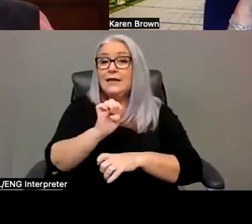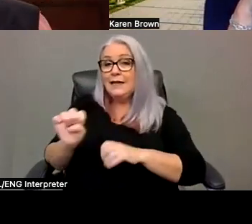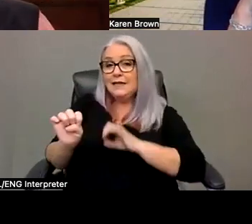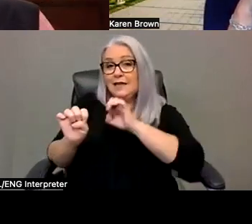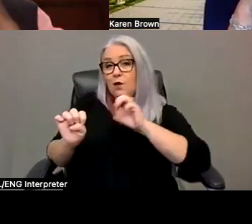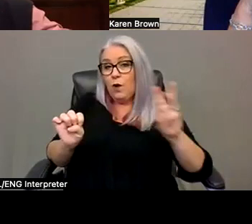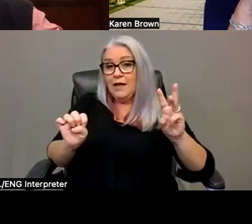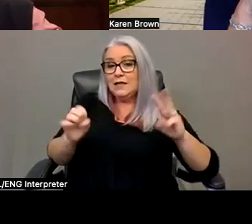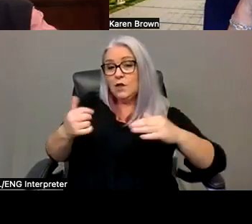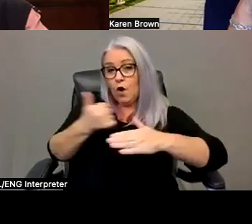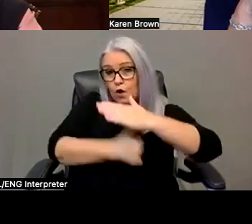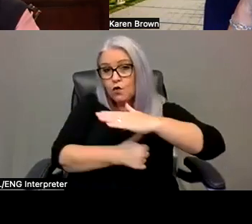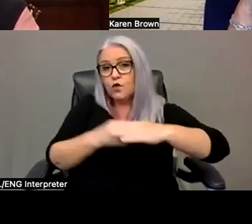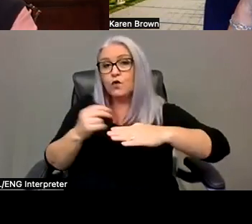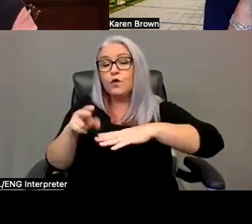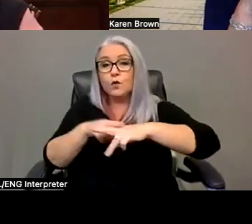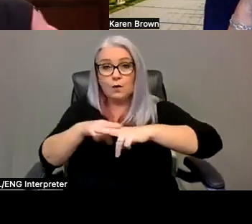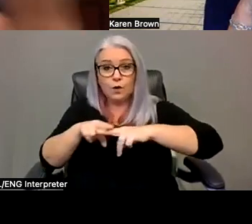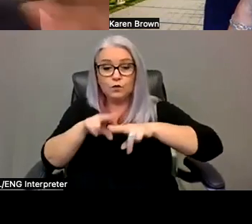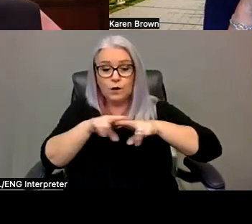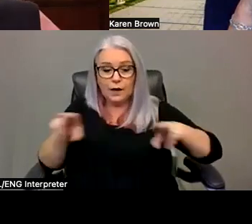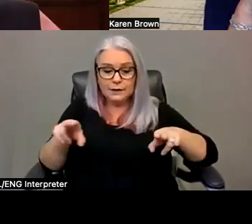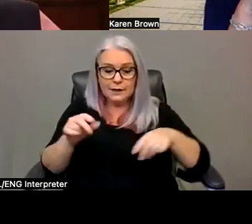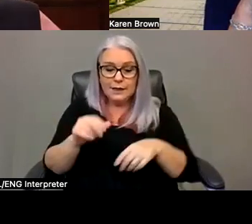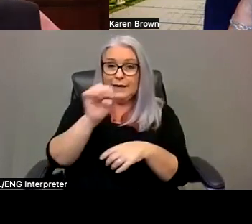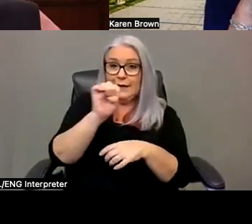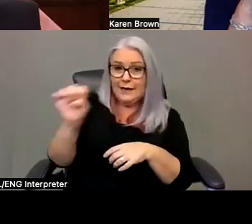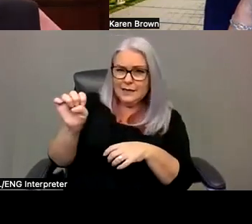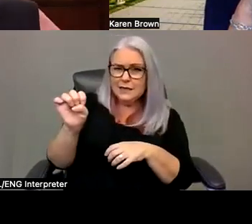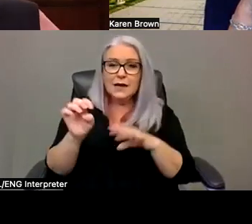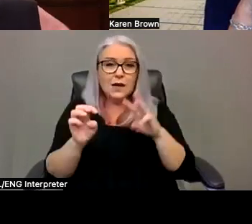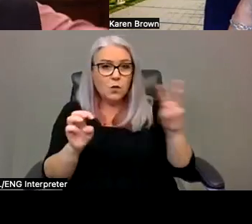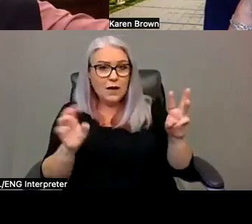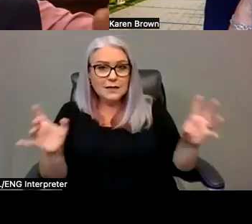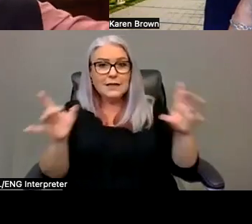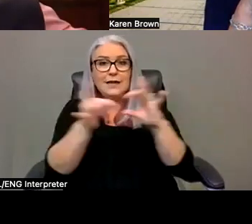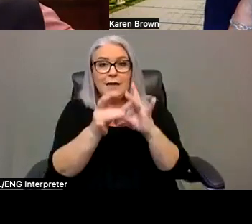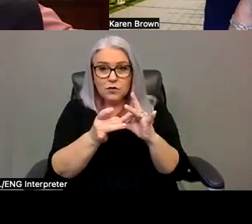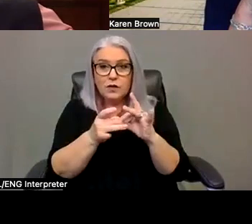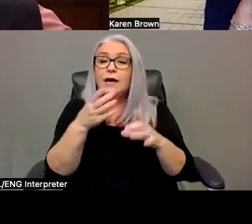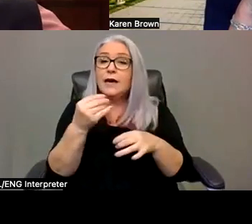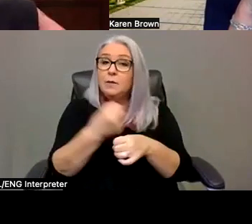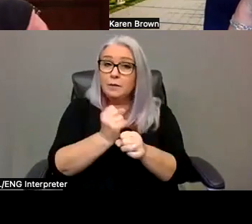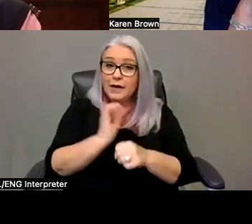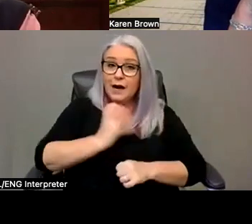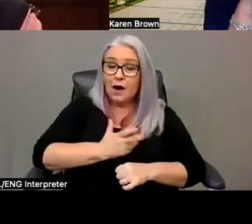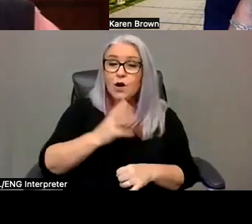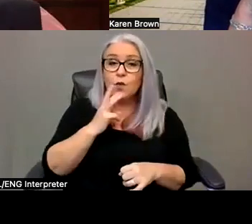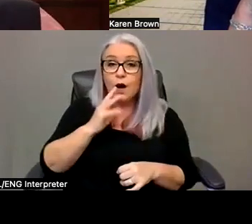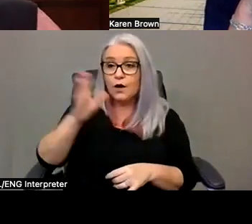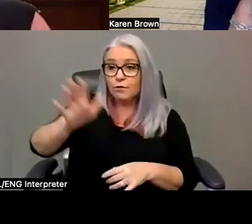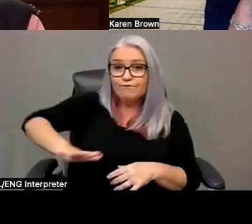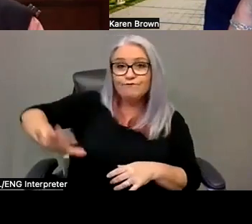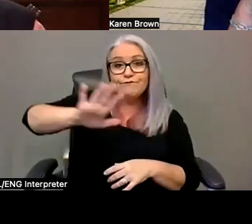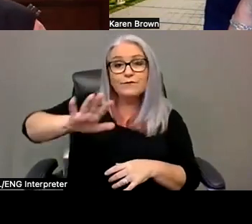That would connect the north, the east and the west side of Main Street and make our waterfront accessible to everybody in